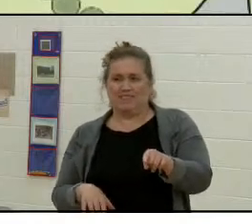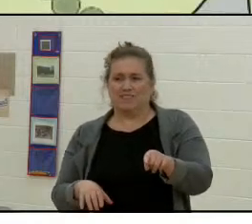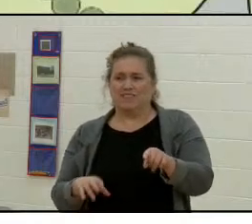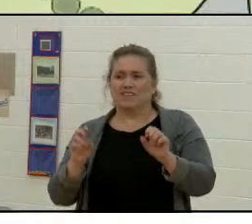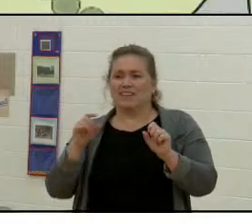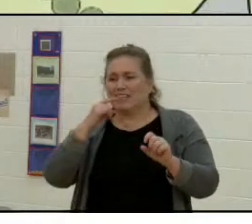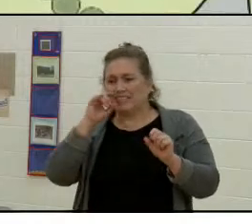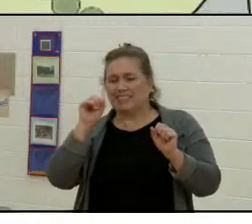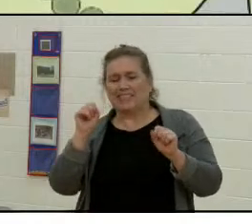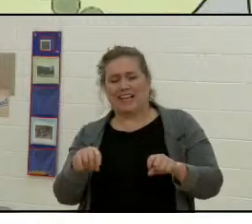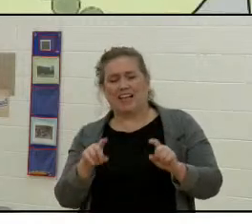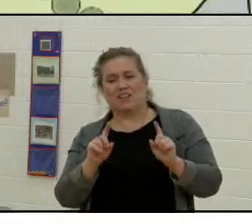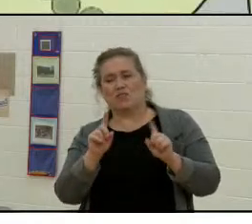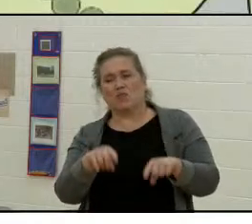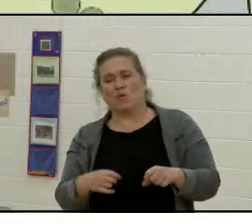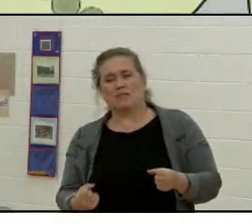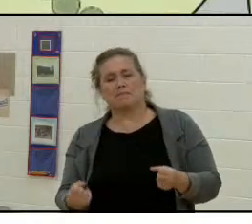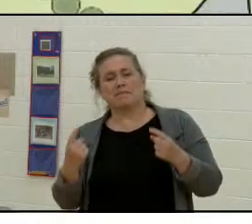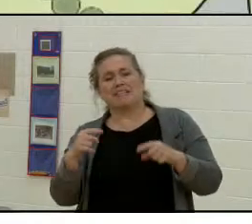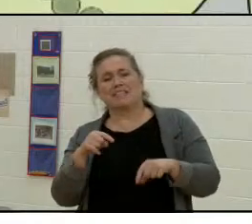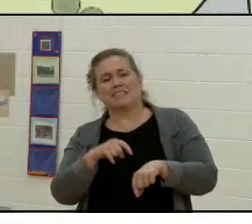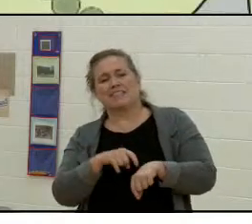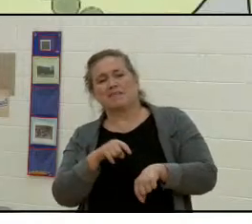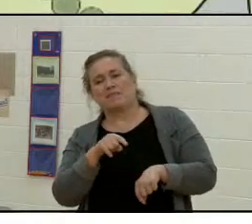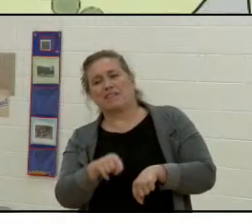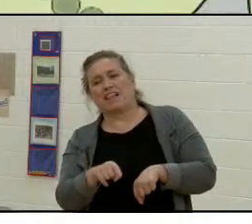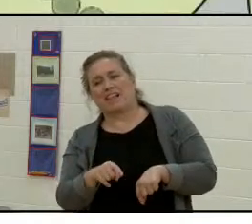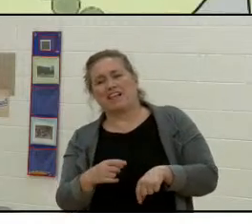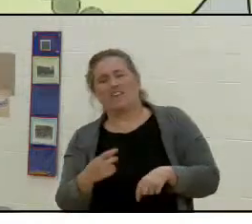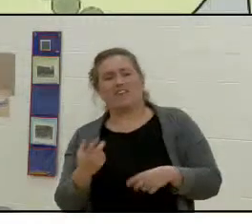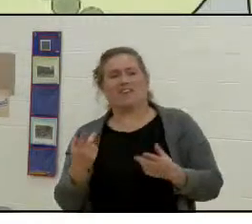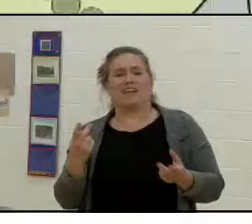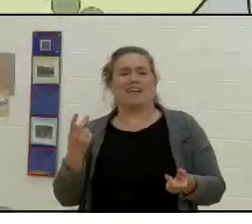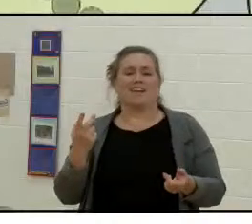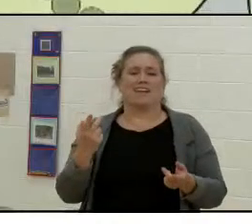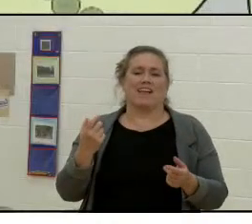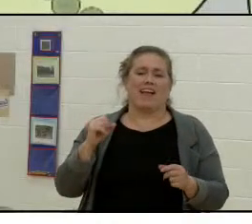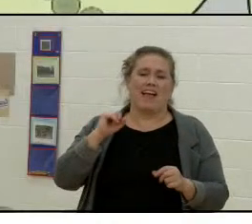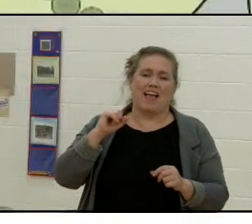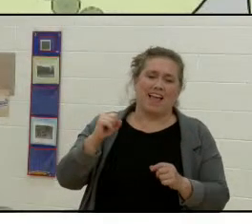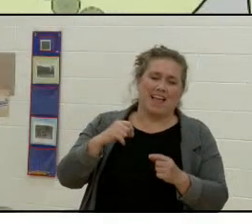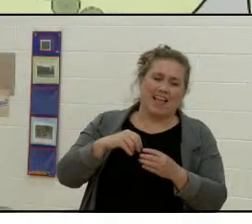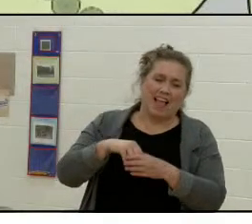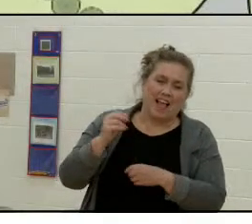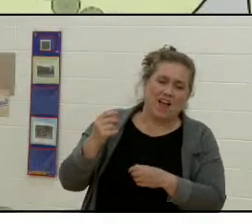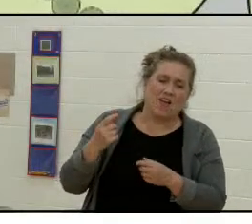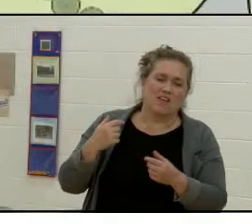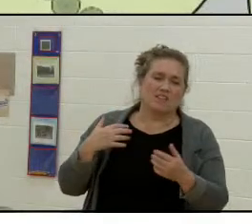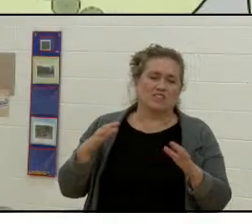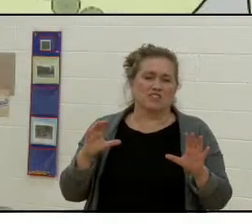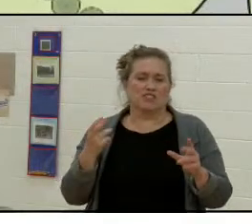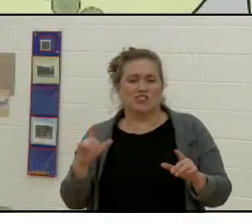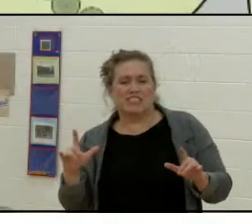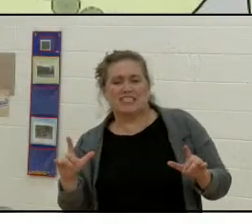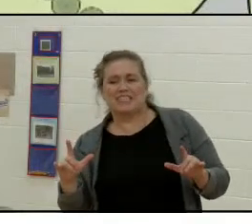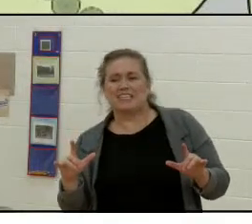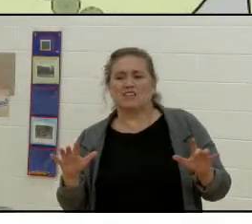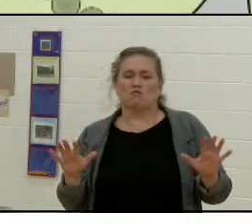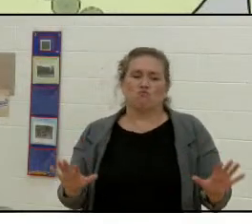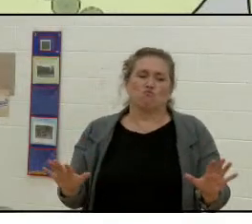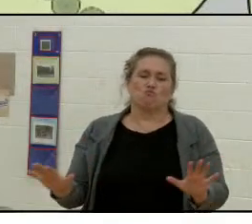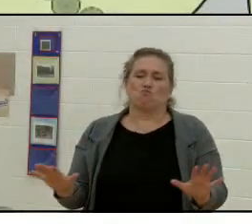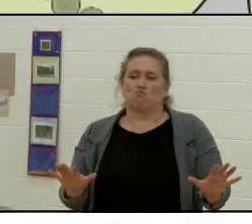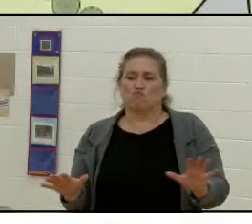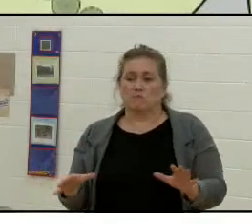it's kind of this exposed central area. By, again, providing that kind of access to it along this path, but